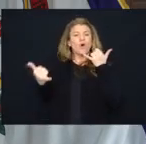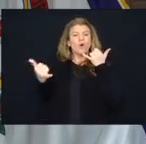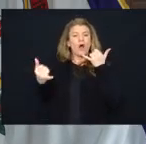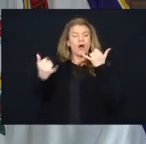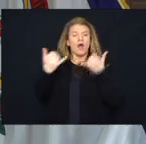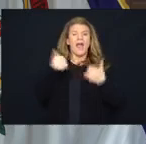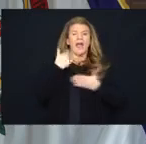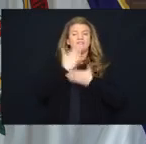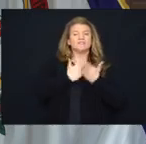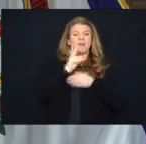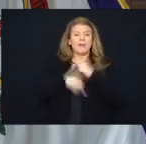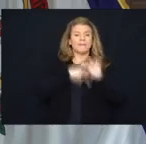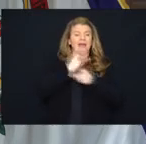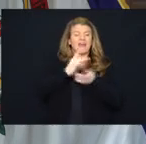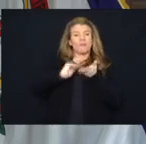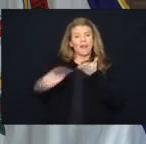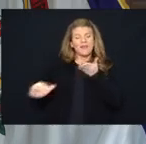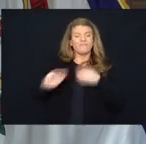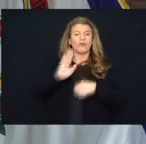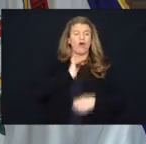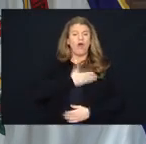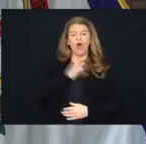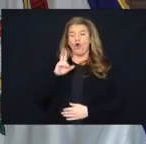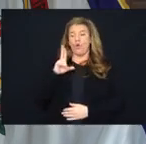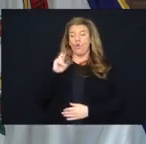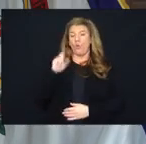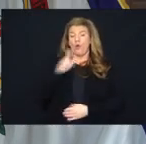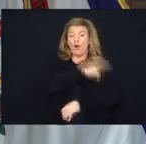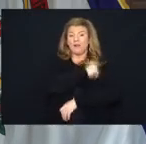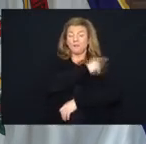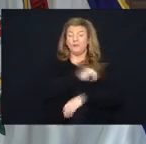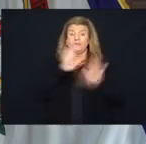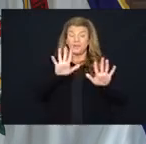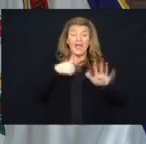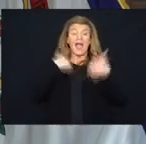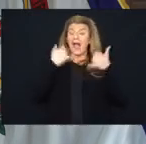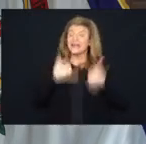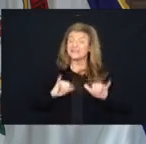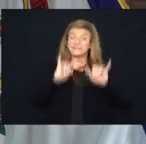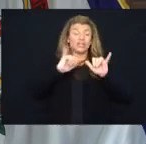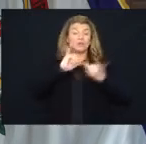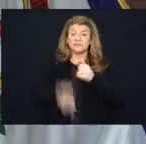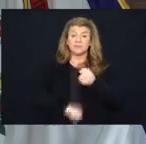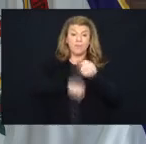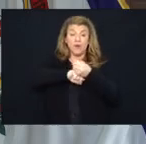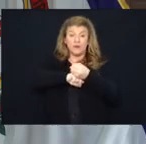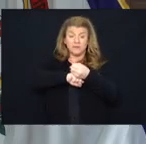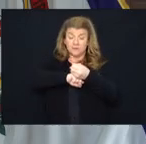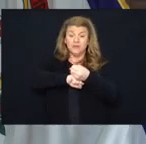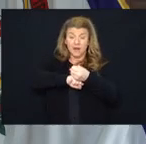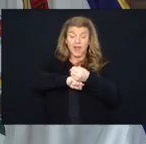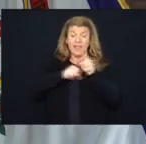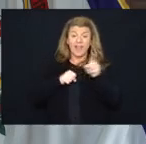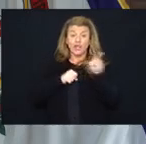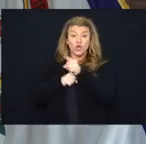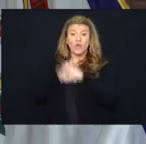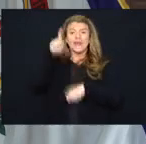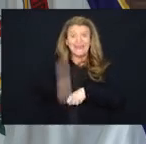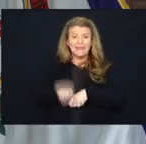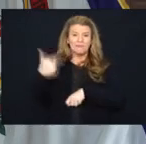some level of relief for our rural hospitals. I still stand rock solid behind the fact that you should be